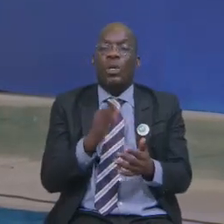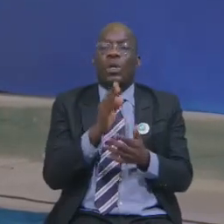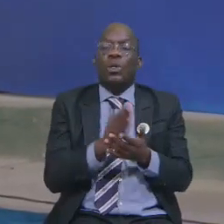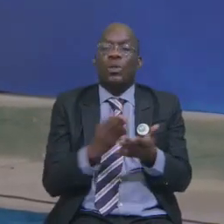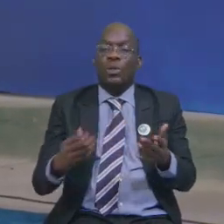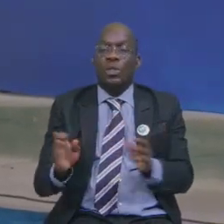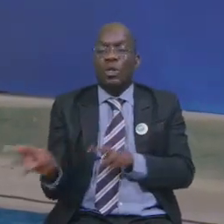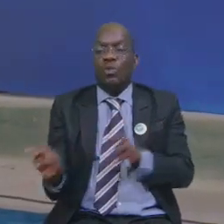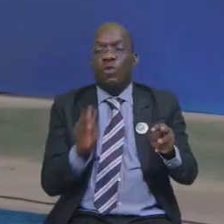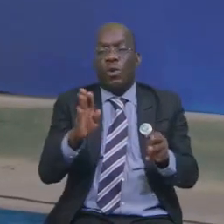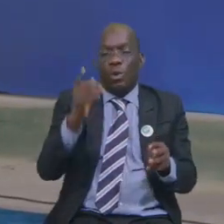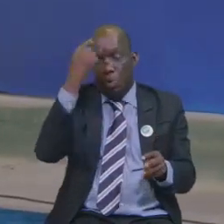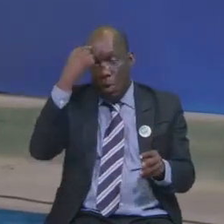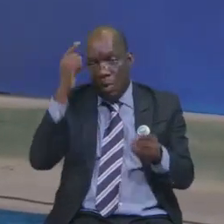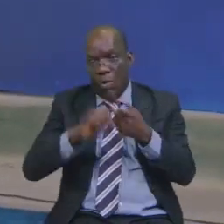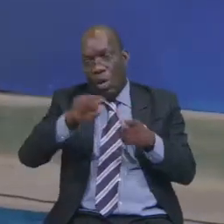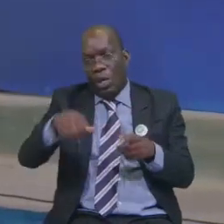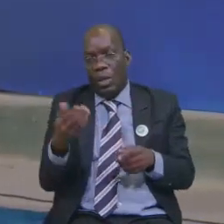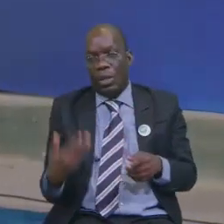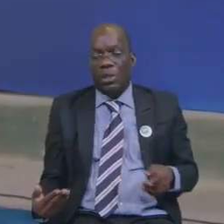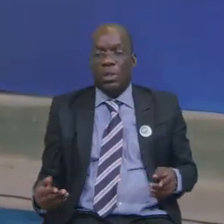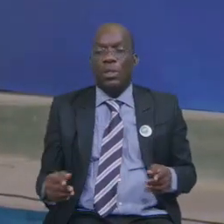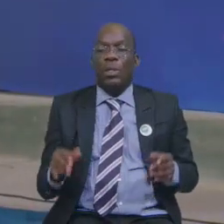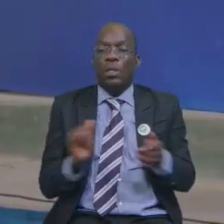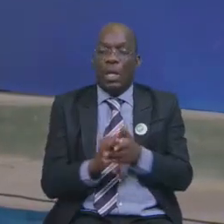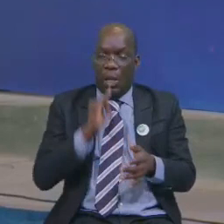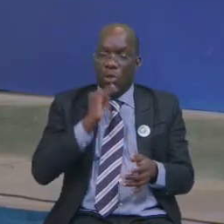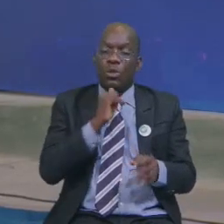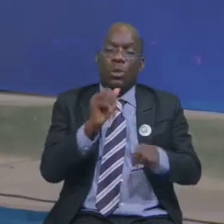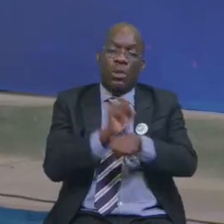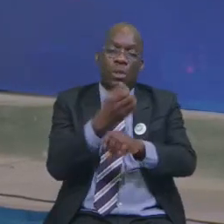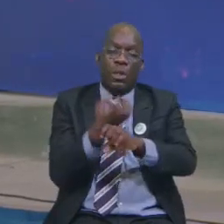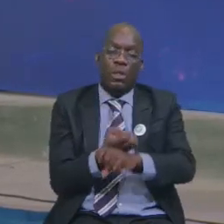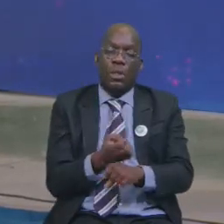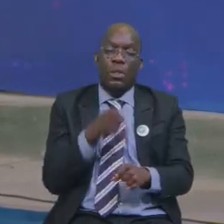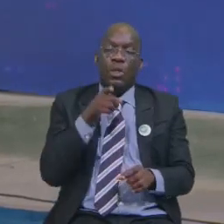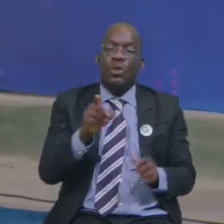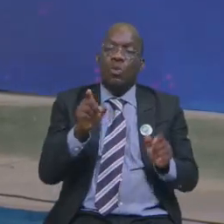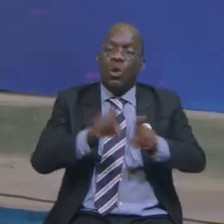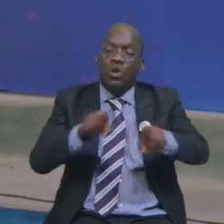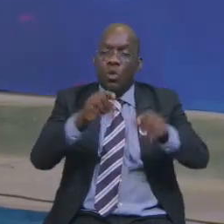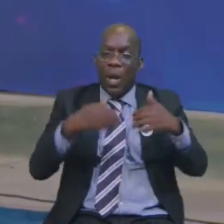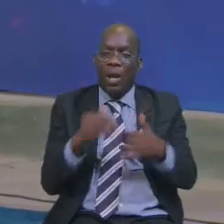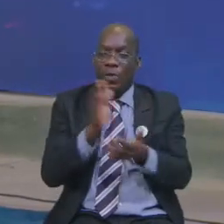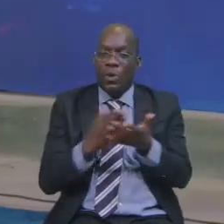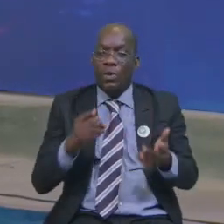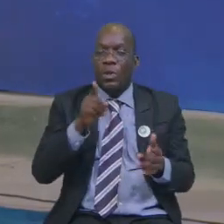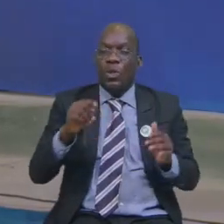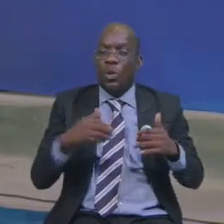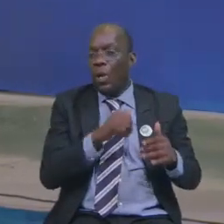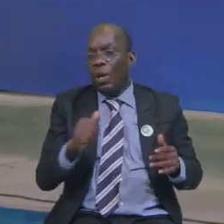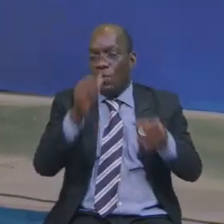That's not diligence, but you have something. You have a decision. You have